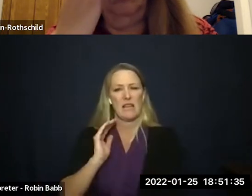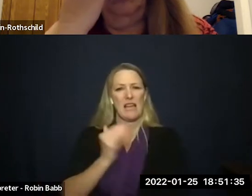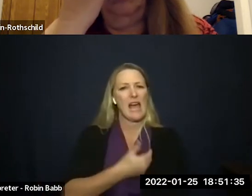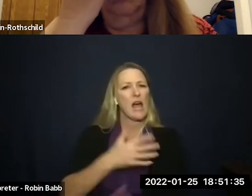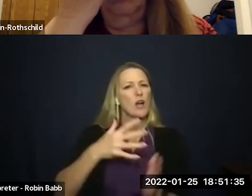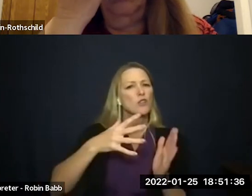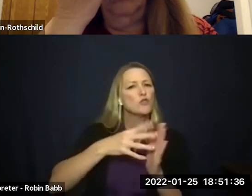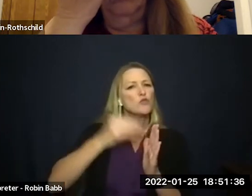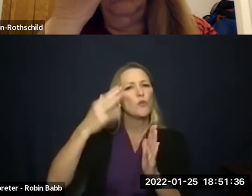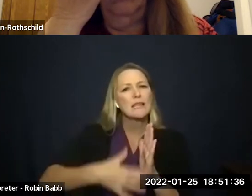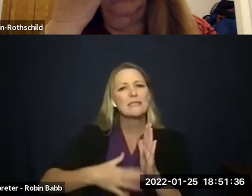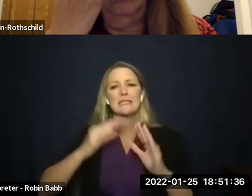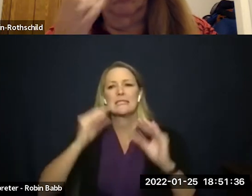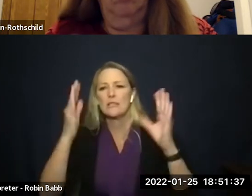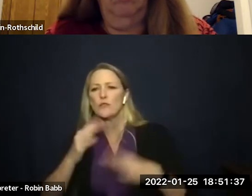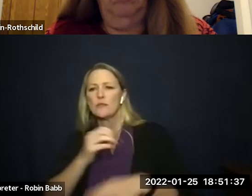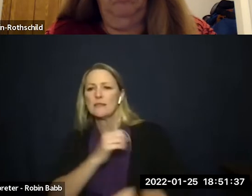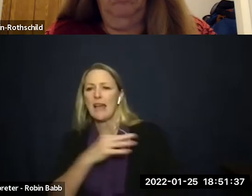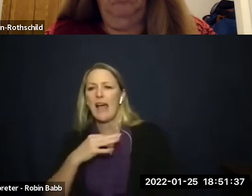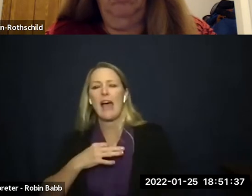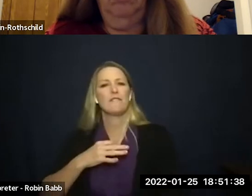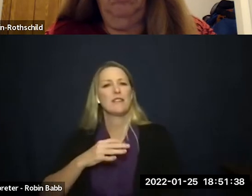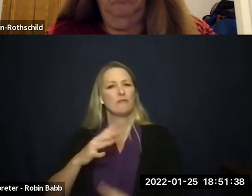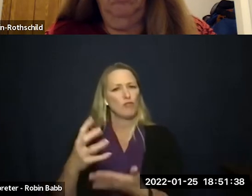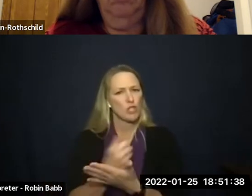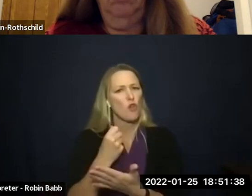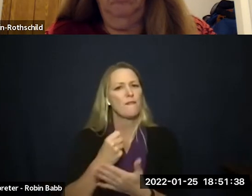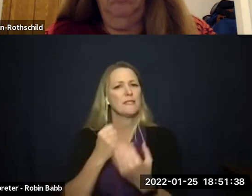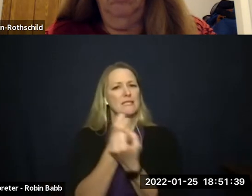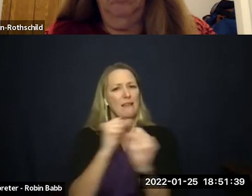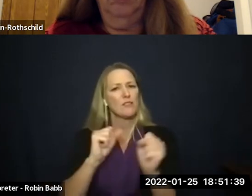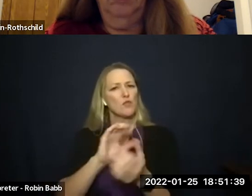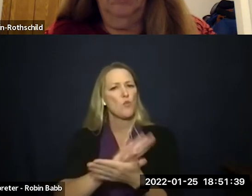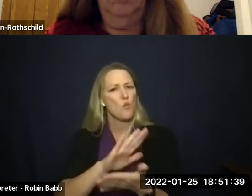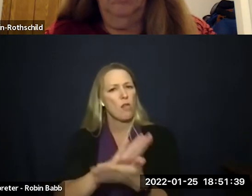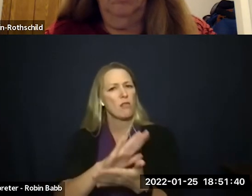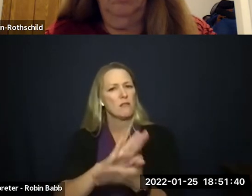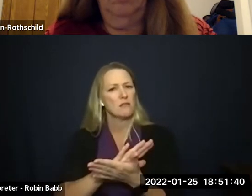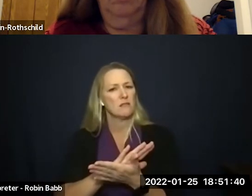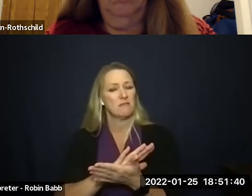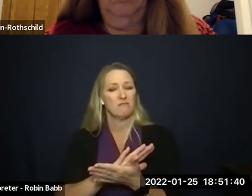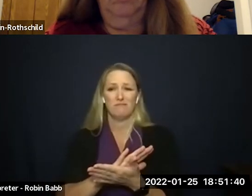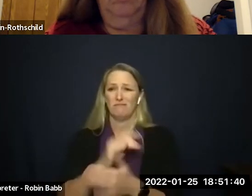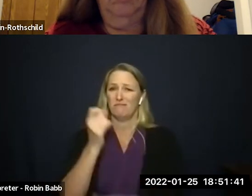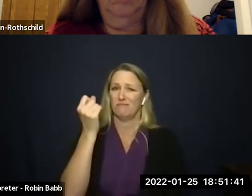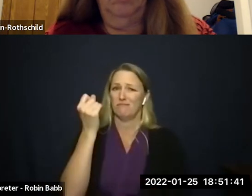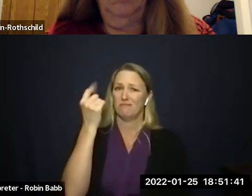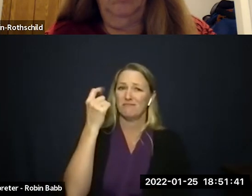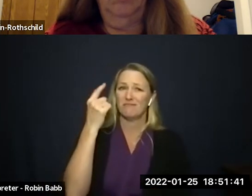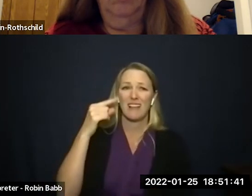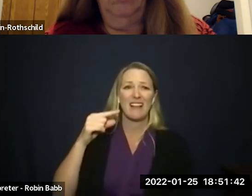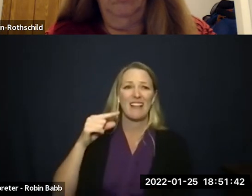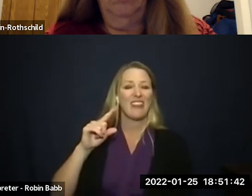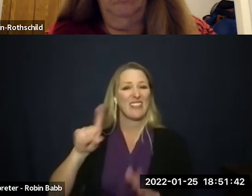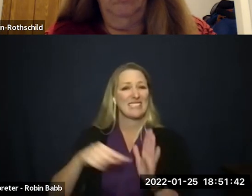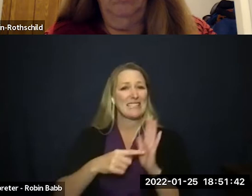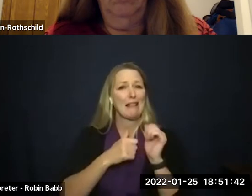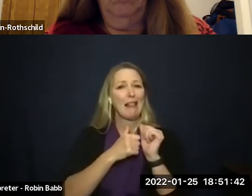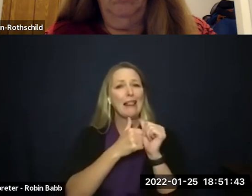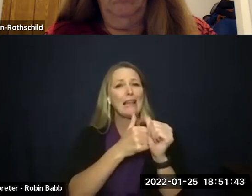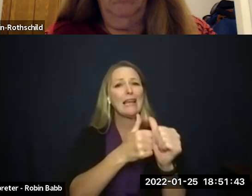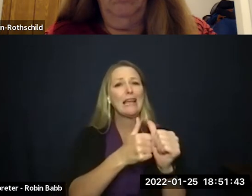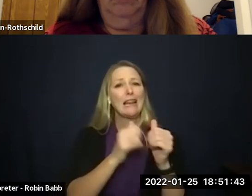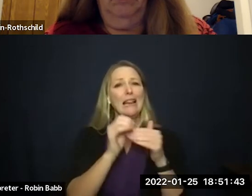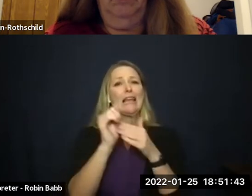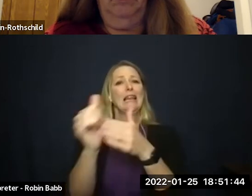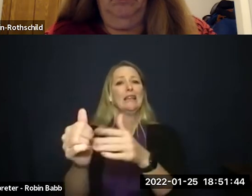staff deserve health and safety in safe schools and again this is what it's all leading up to and we know that you've